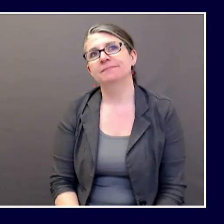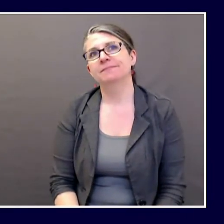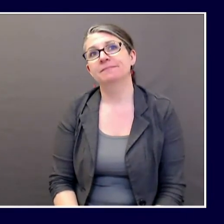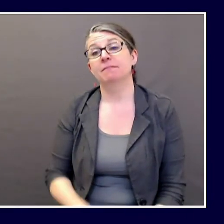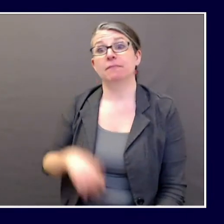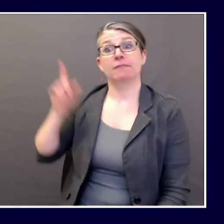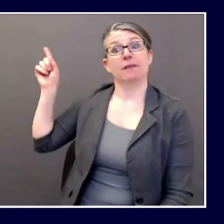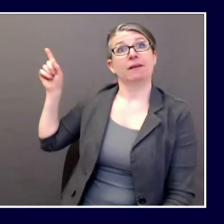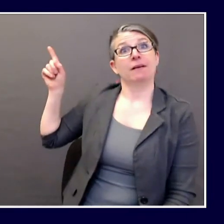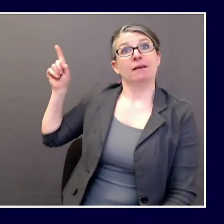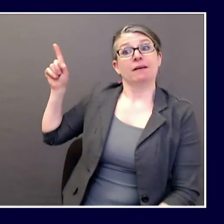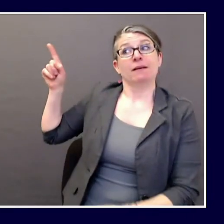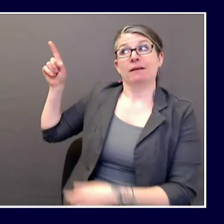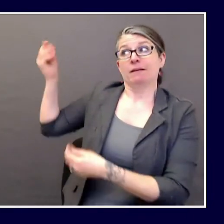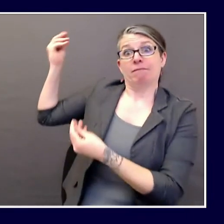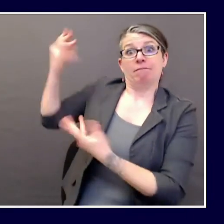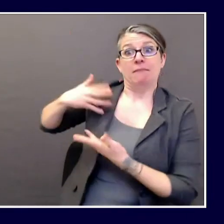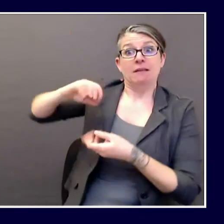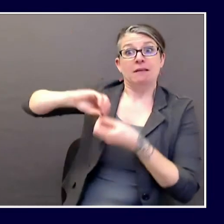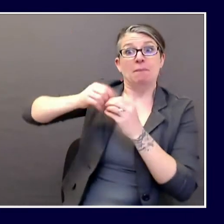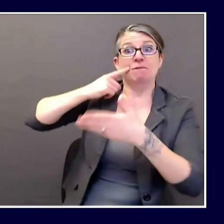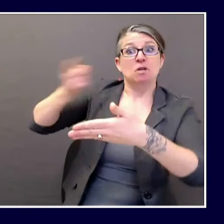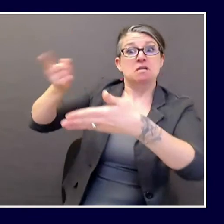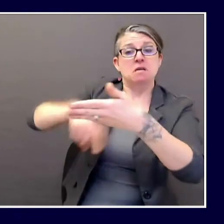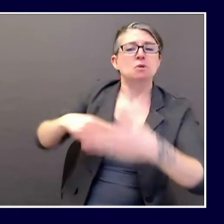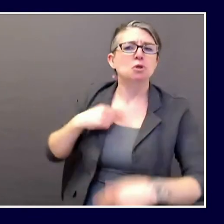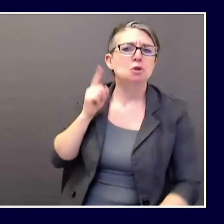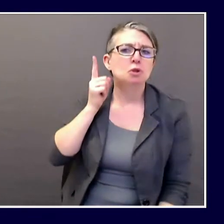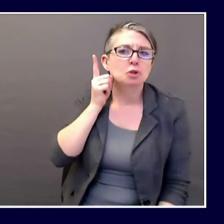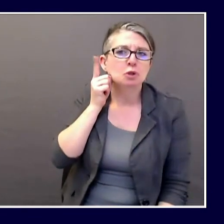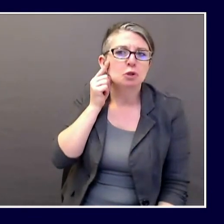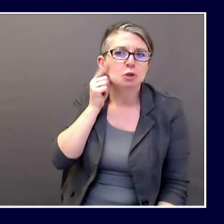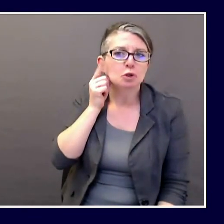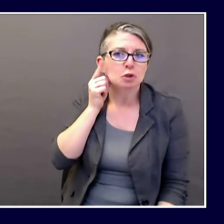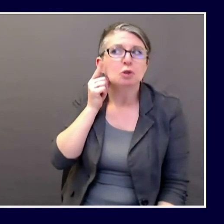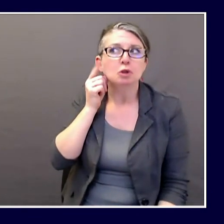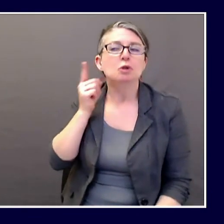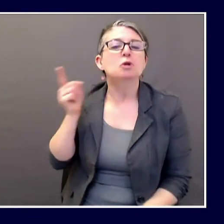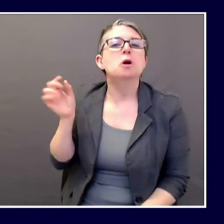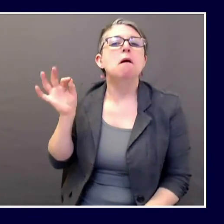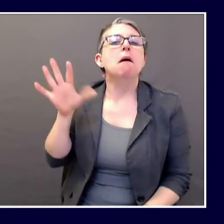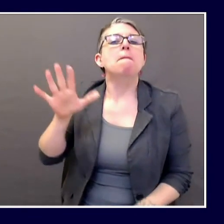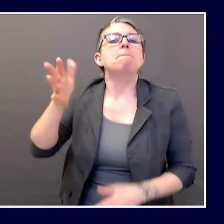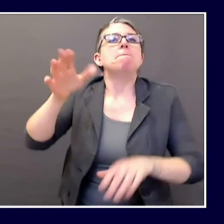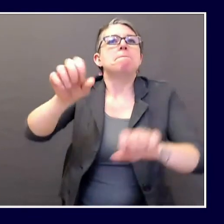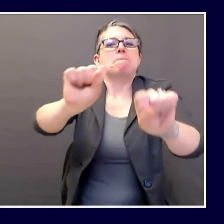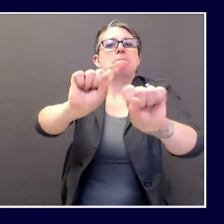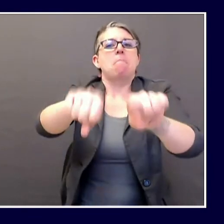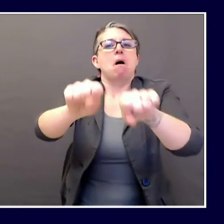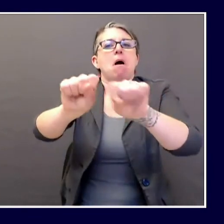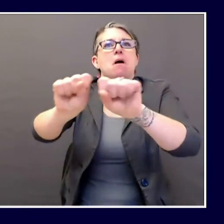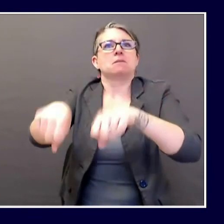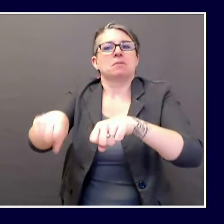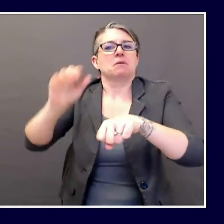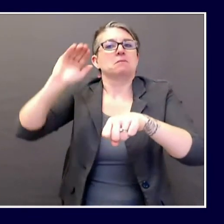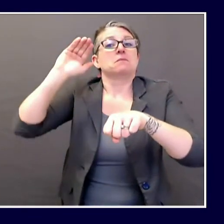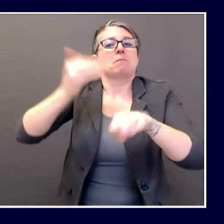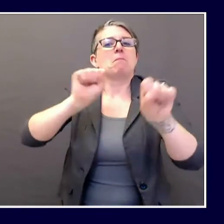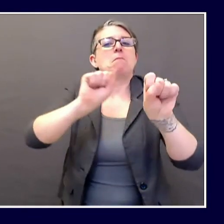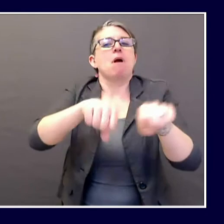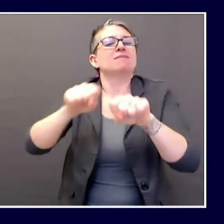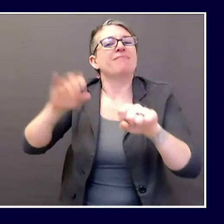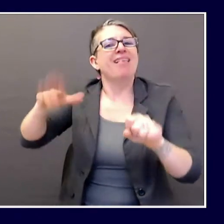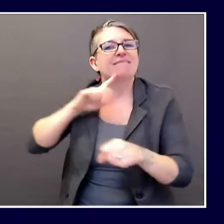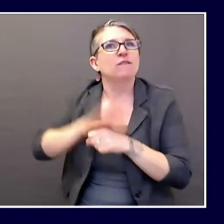yet. But what I've been briefed on by federal officials is that next week's vaccine